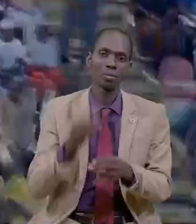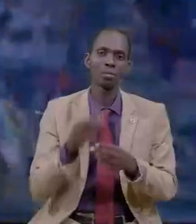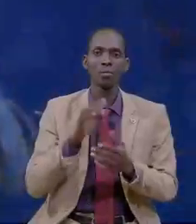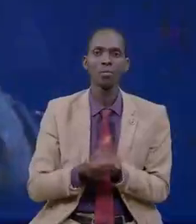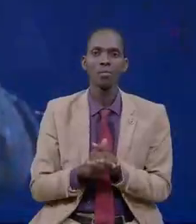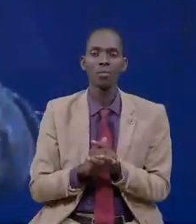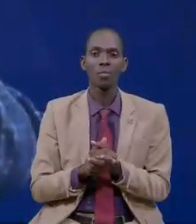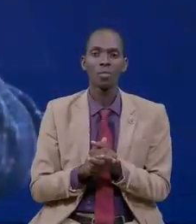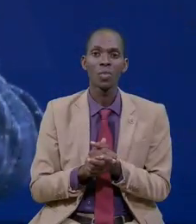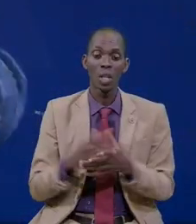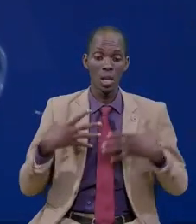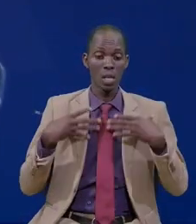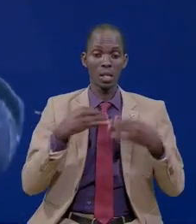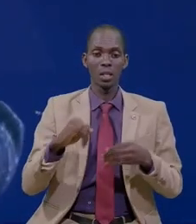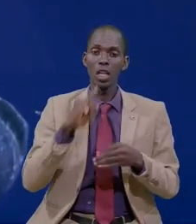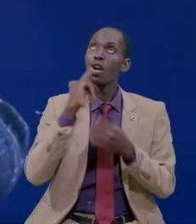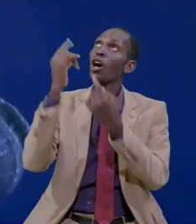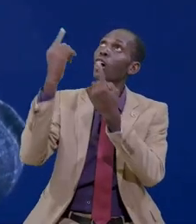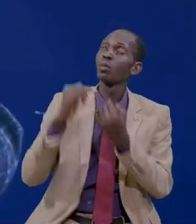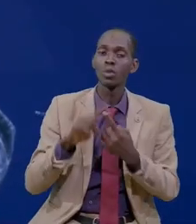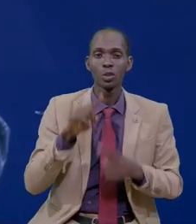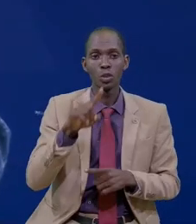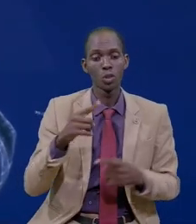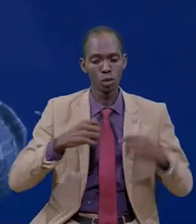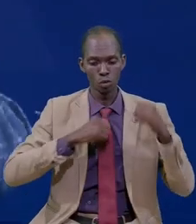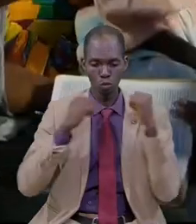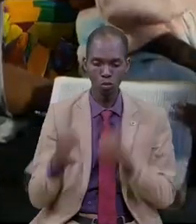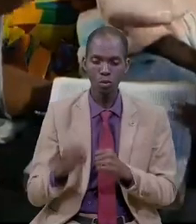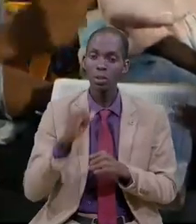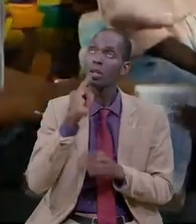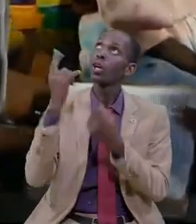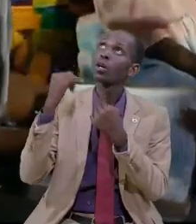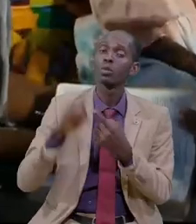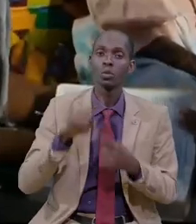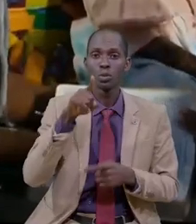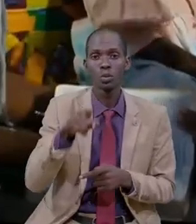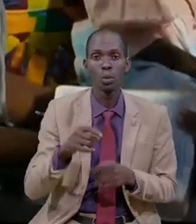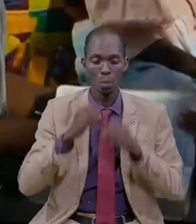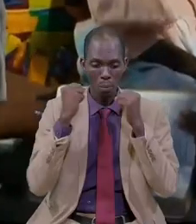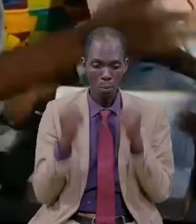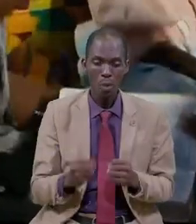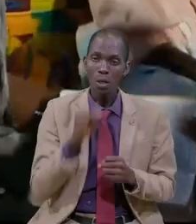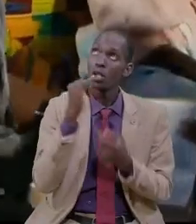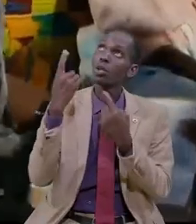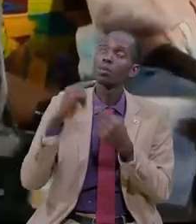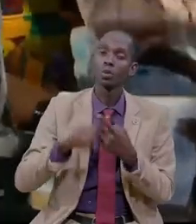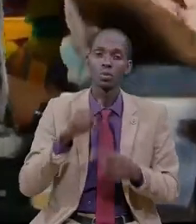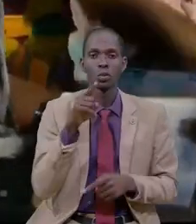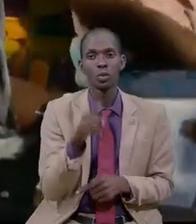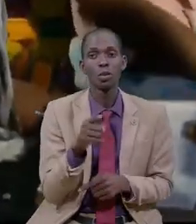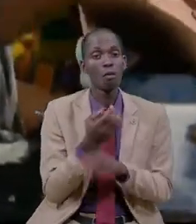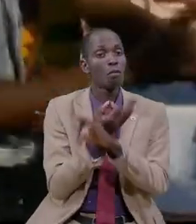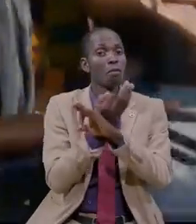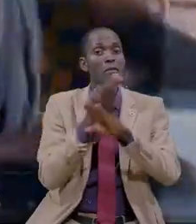is coming to you. La guérison vient pour toi. Strength is coming. La force vient pour toi. Power is coming to you. La puissance vient pour toi.